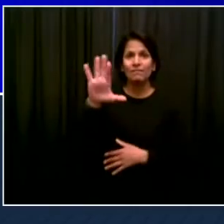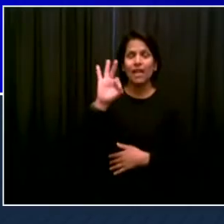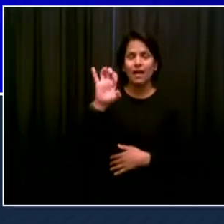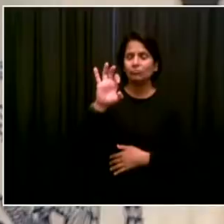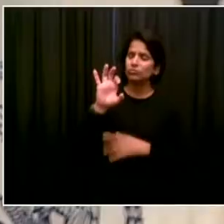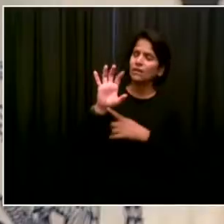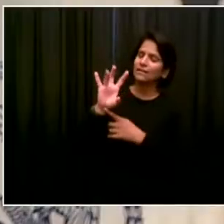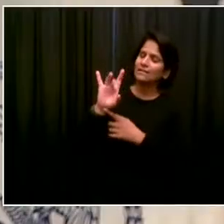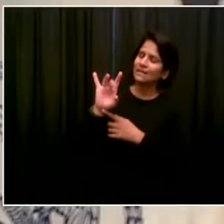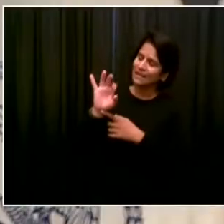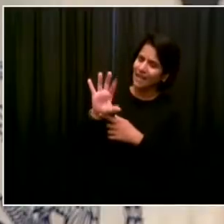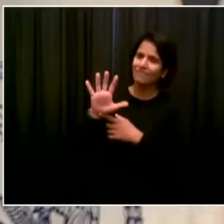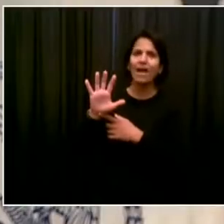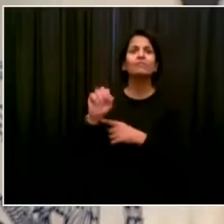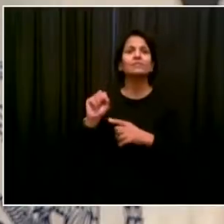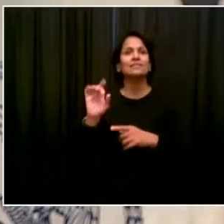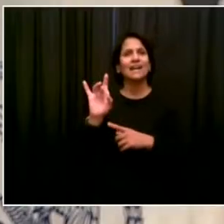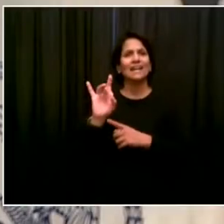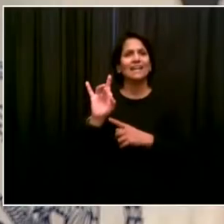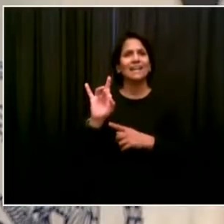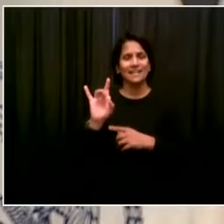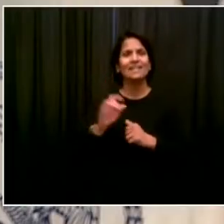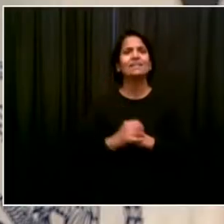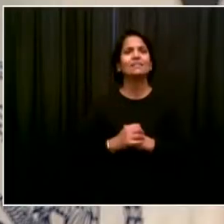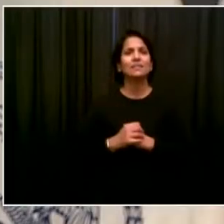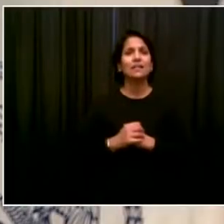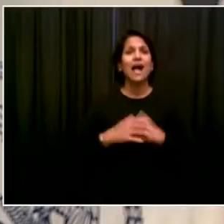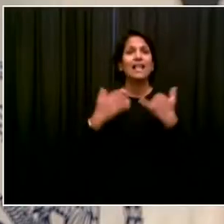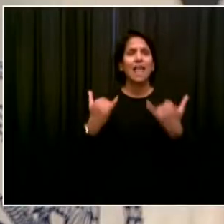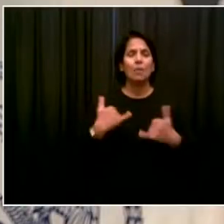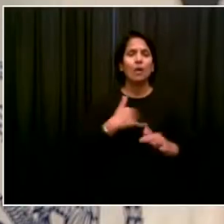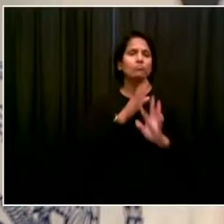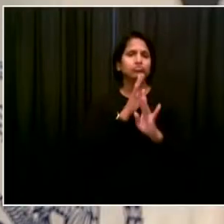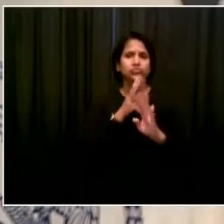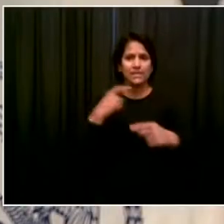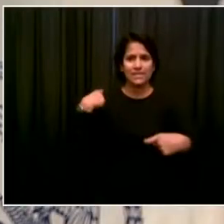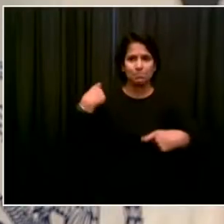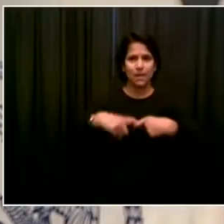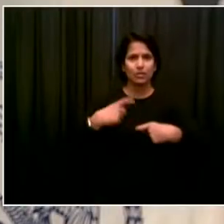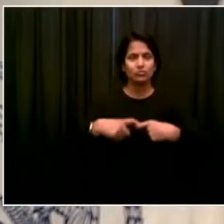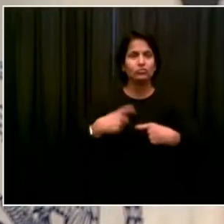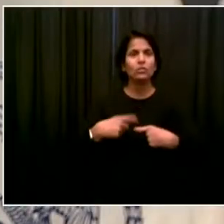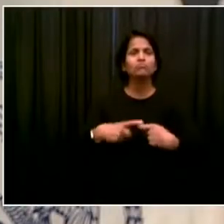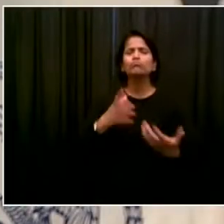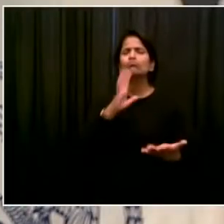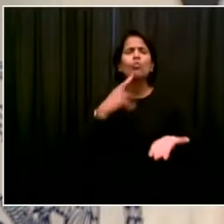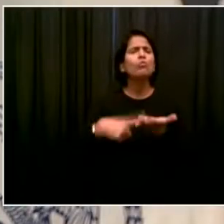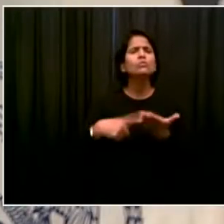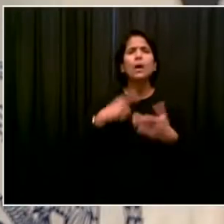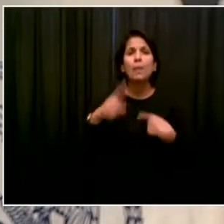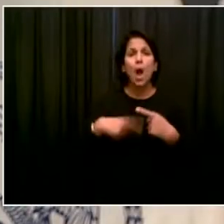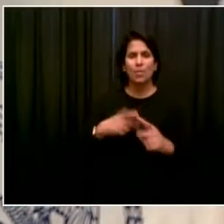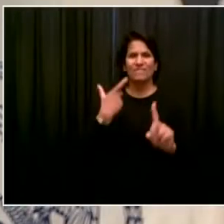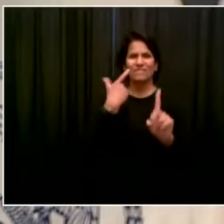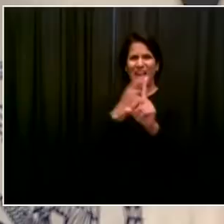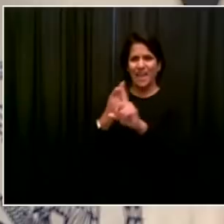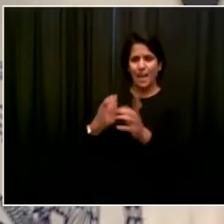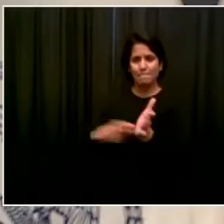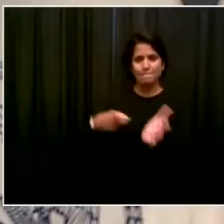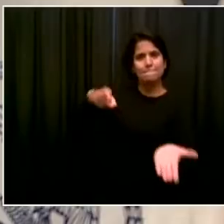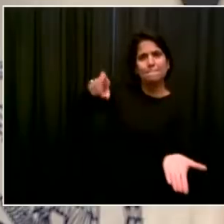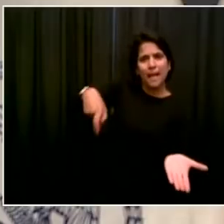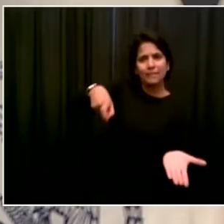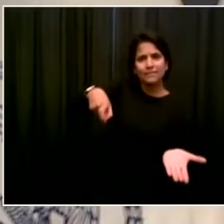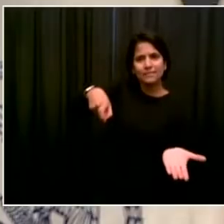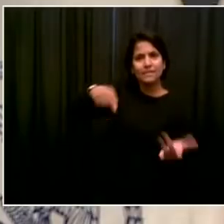course, about the vaccine mandate for our public employees. Hoy emitimos una orden de